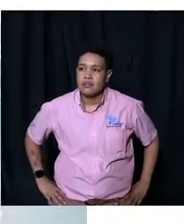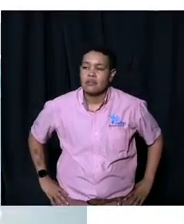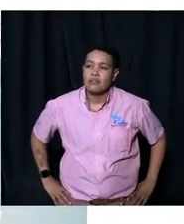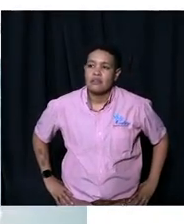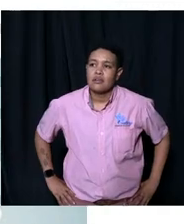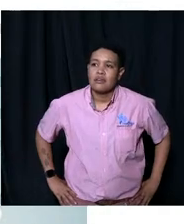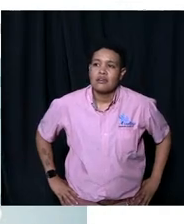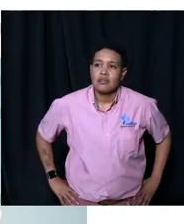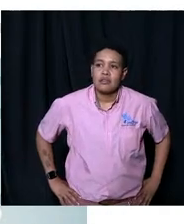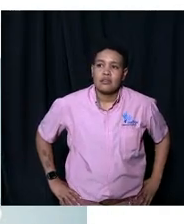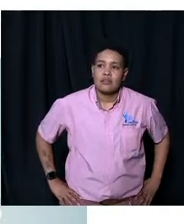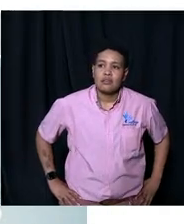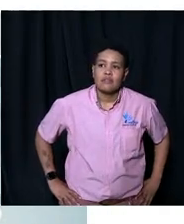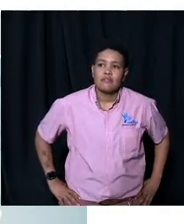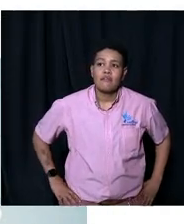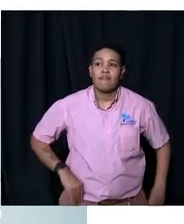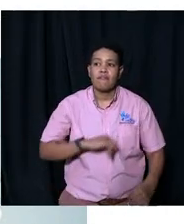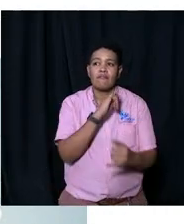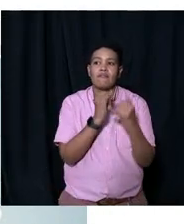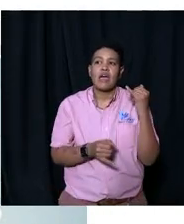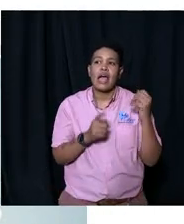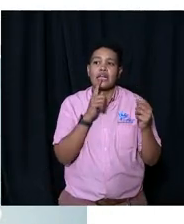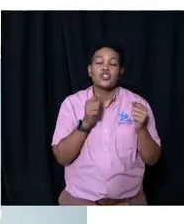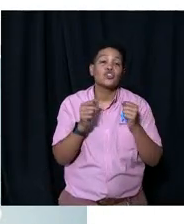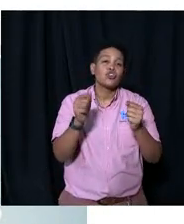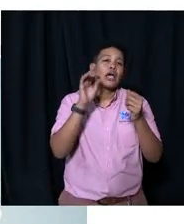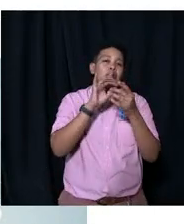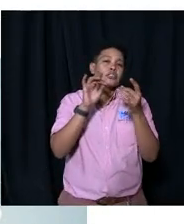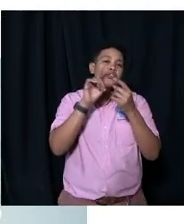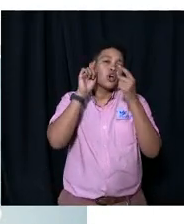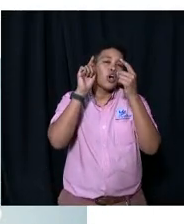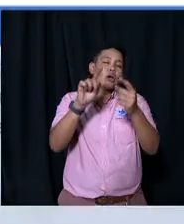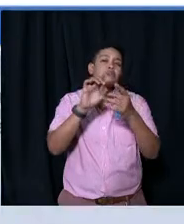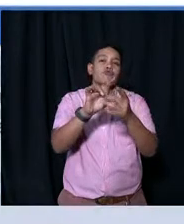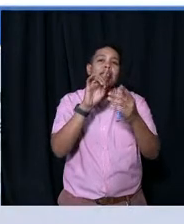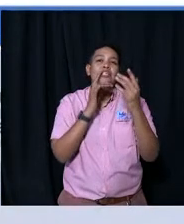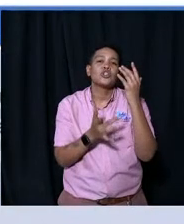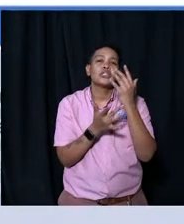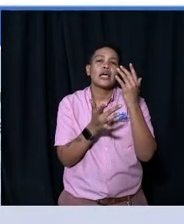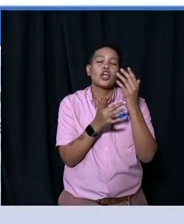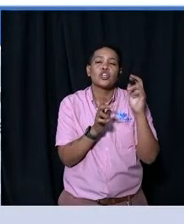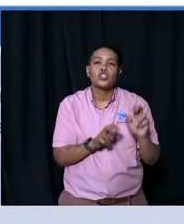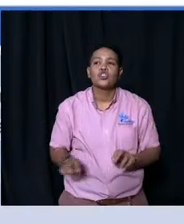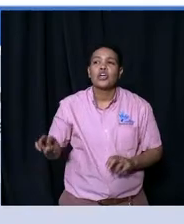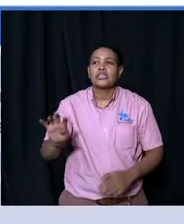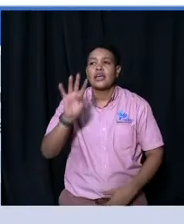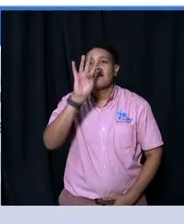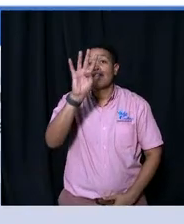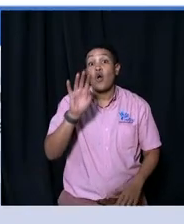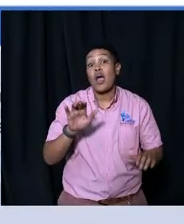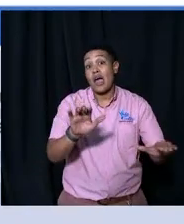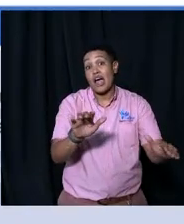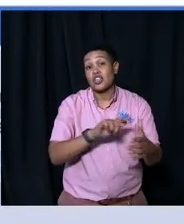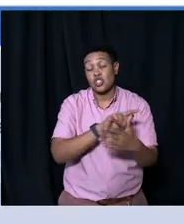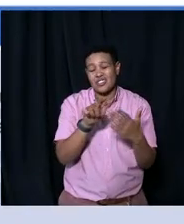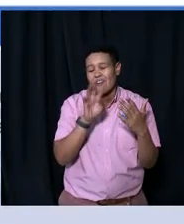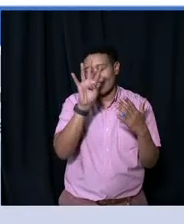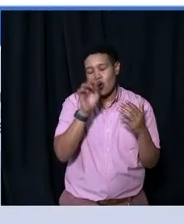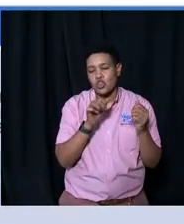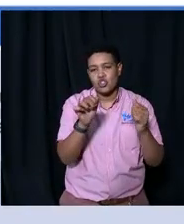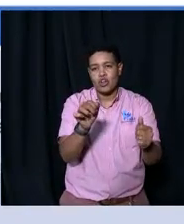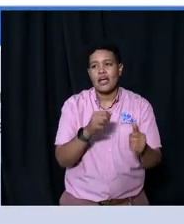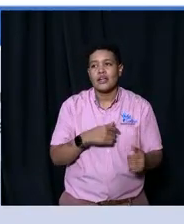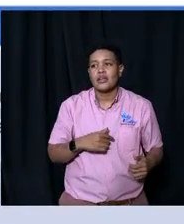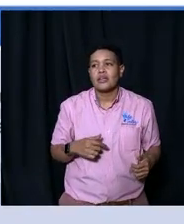And finally, the strategies which speak to the objective on technology transfer. And there are 4 such actions, strategies rather.